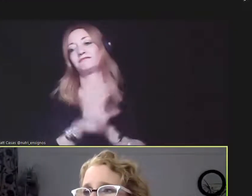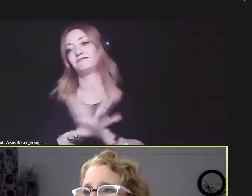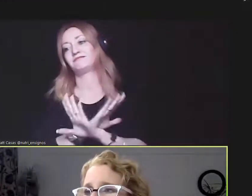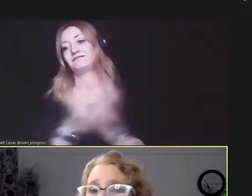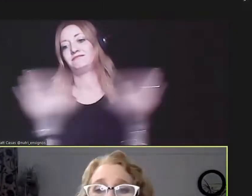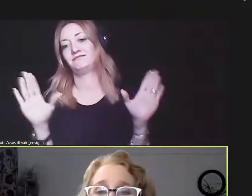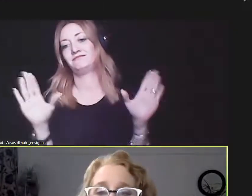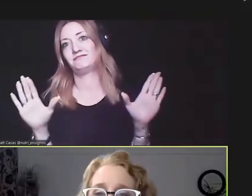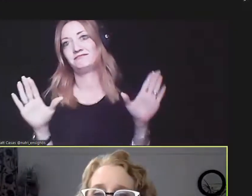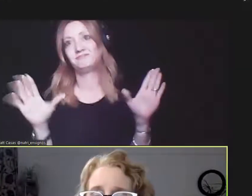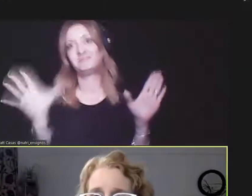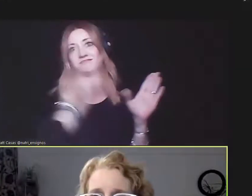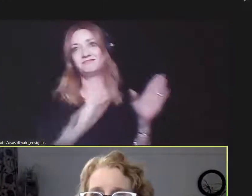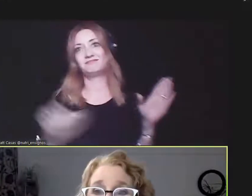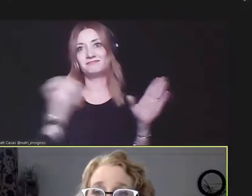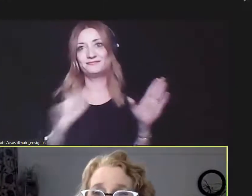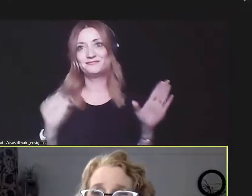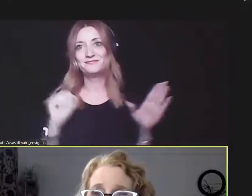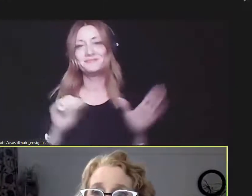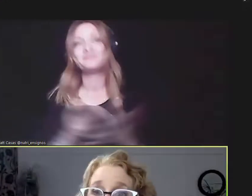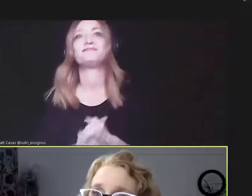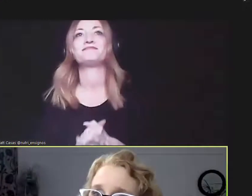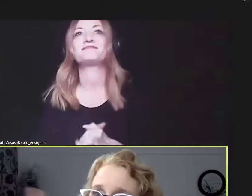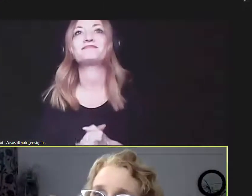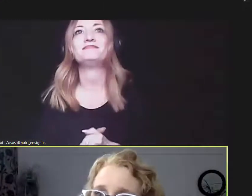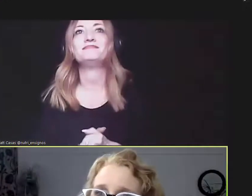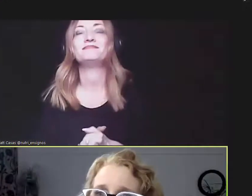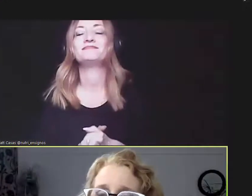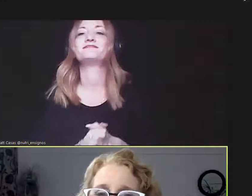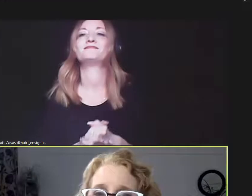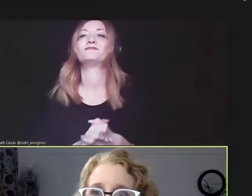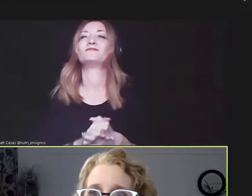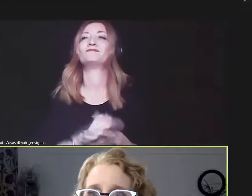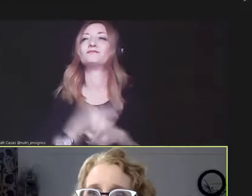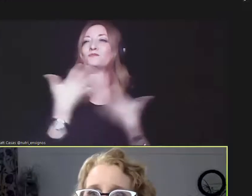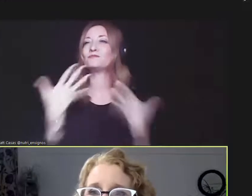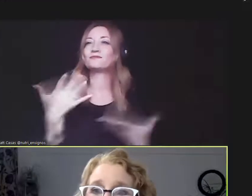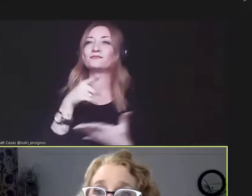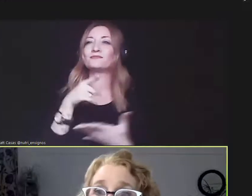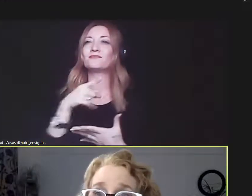we have rigorous testing. And did you